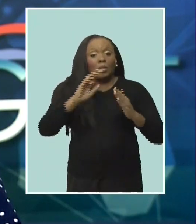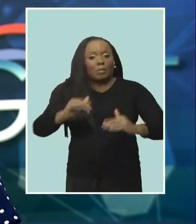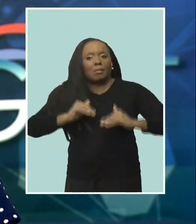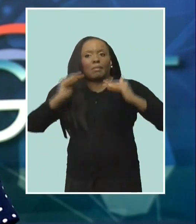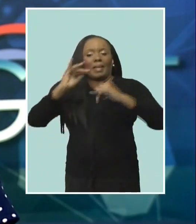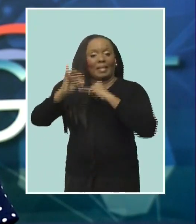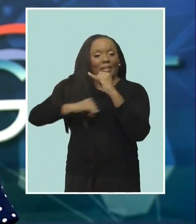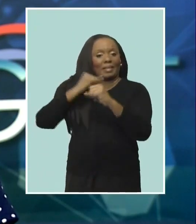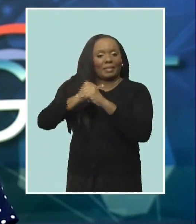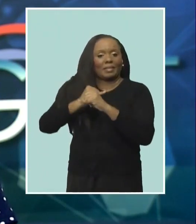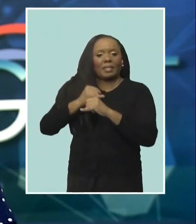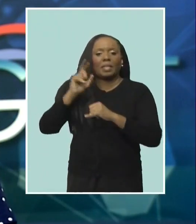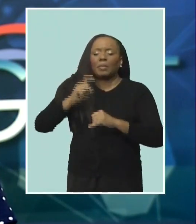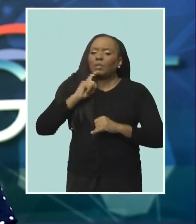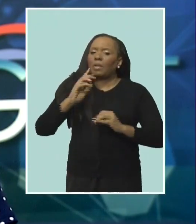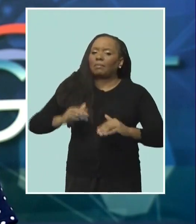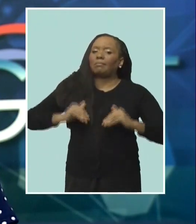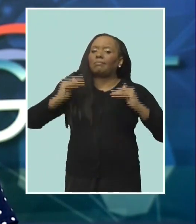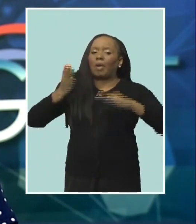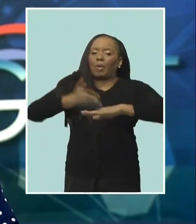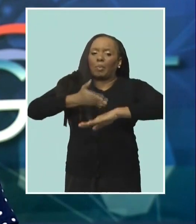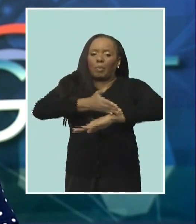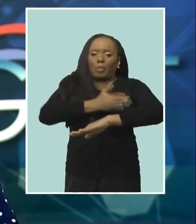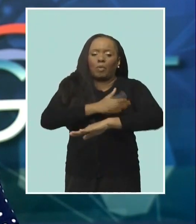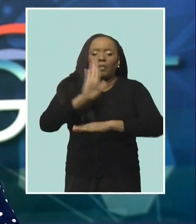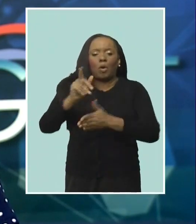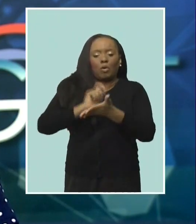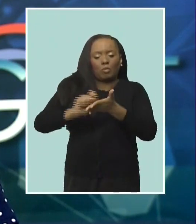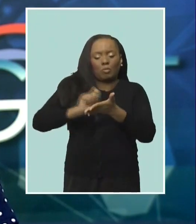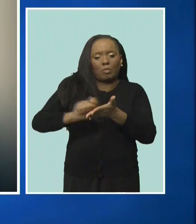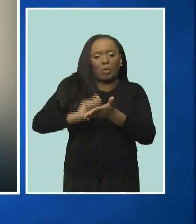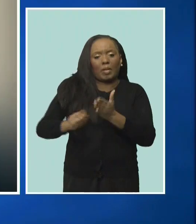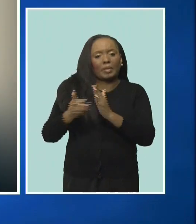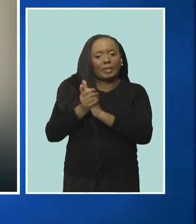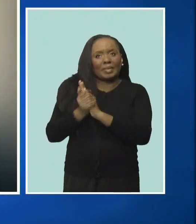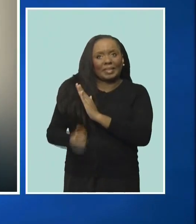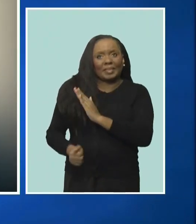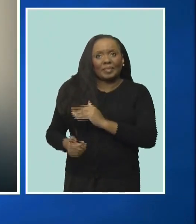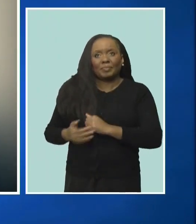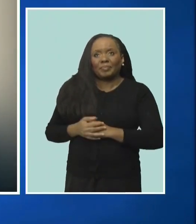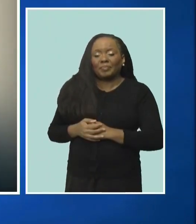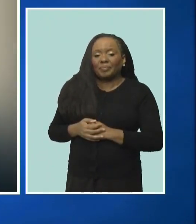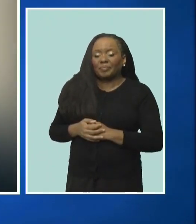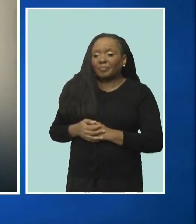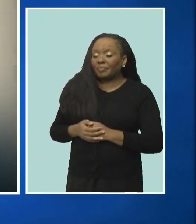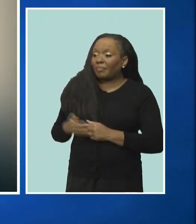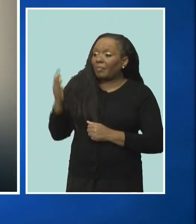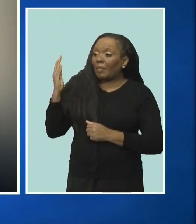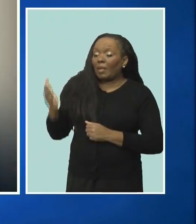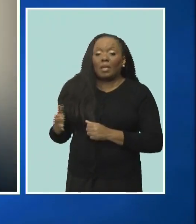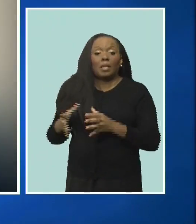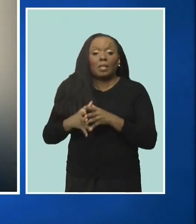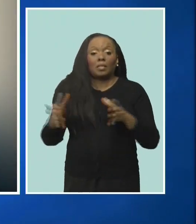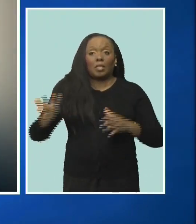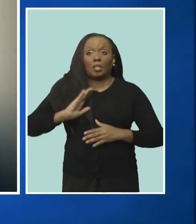level, songwriters have to step up their game. A lot of the songs that are coming out of Barbados nowadays are just